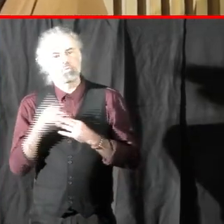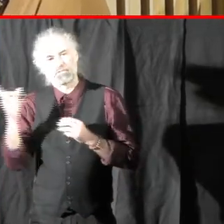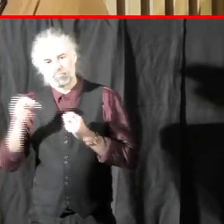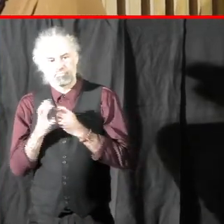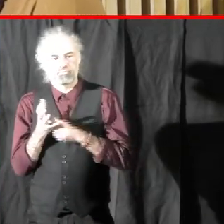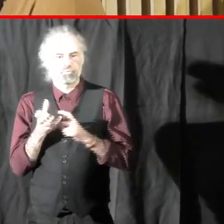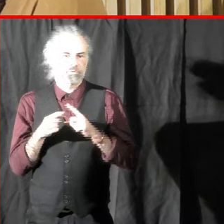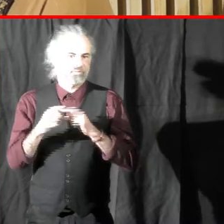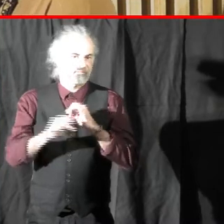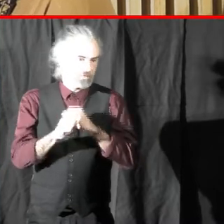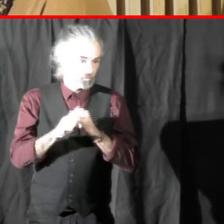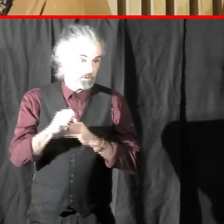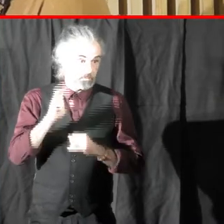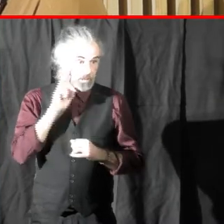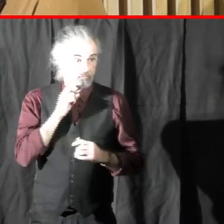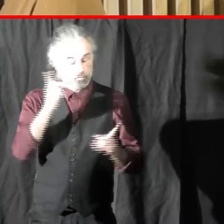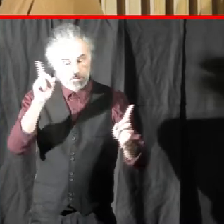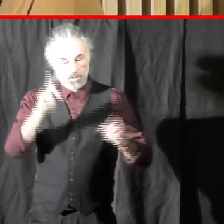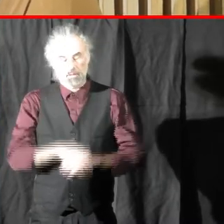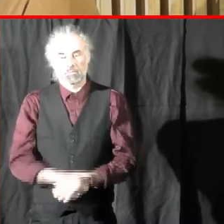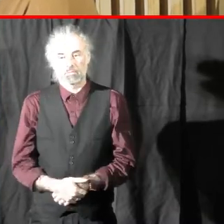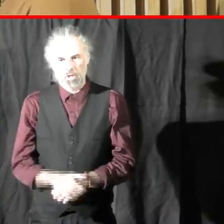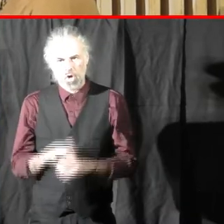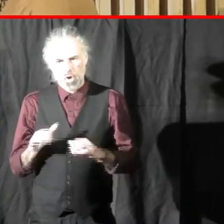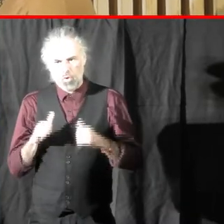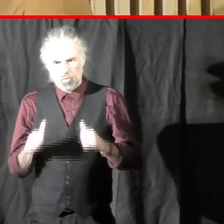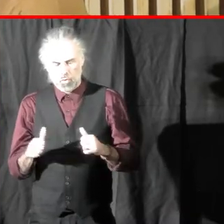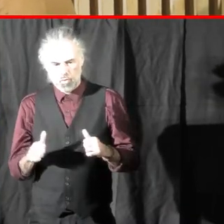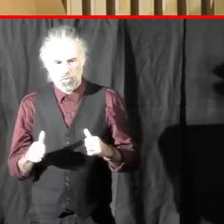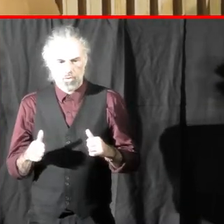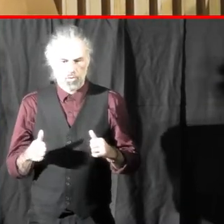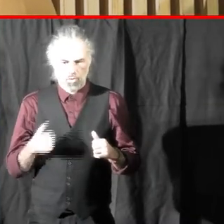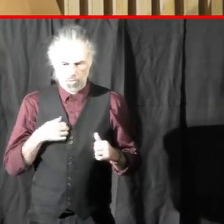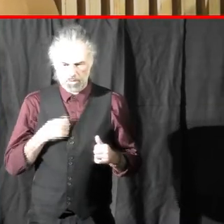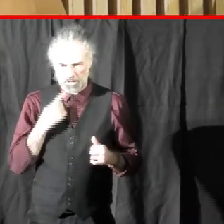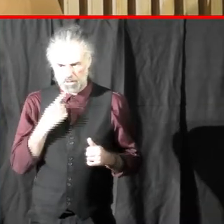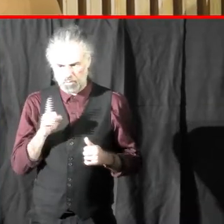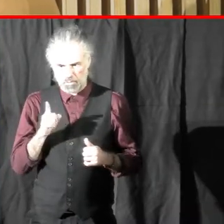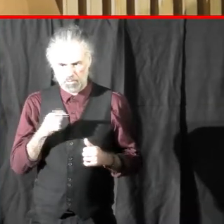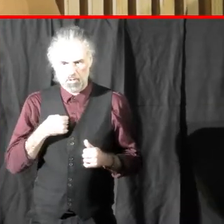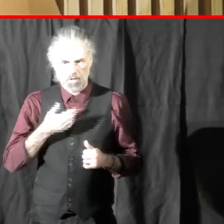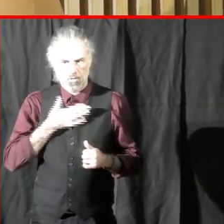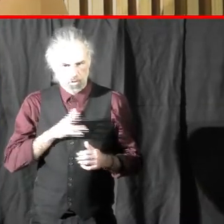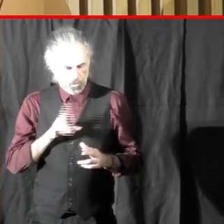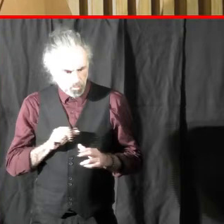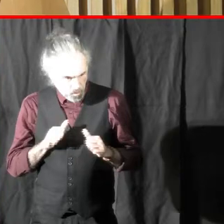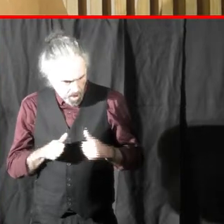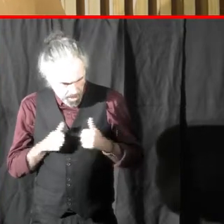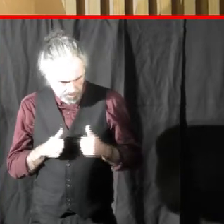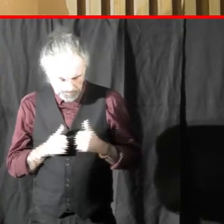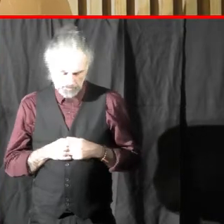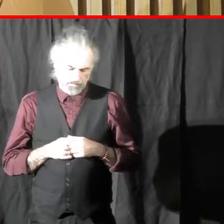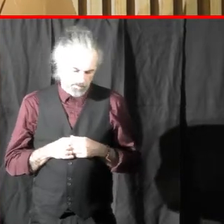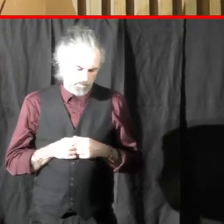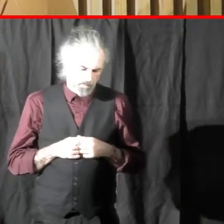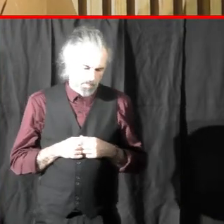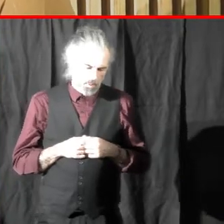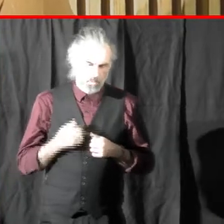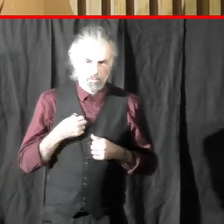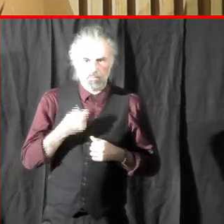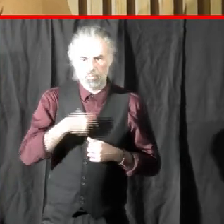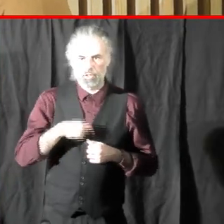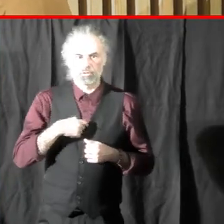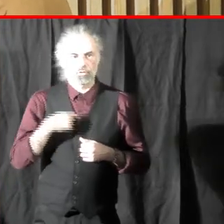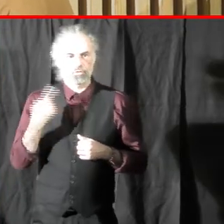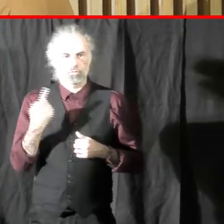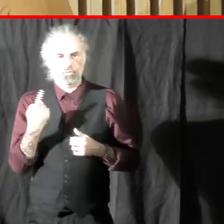This afternoon. Okay. All right. I'm going to tell you what I want to do, if that's okay. So as a person that's